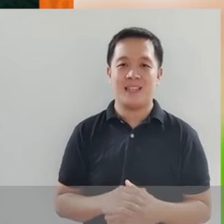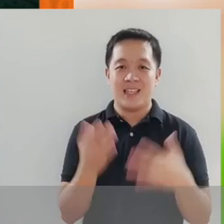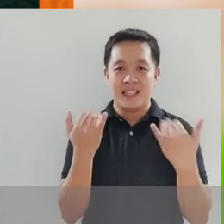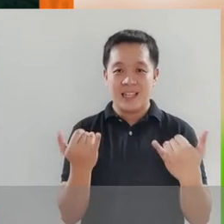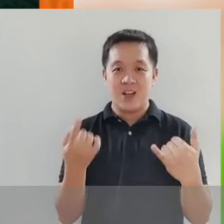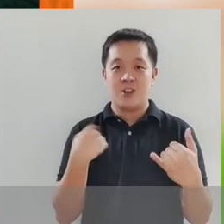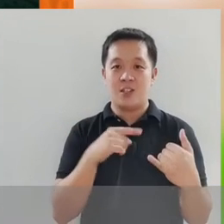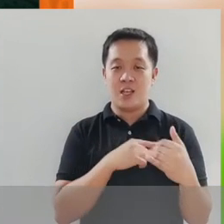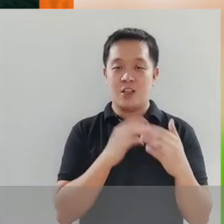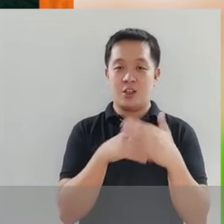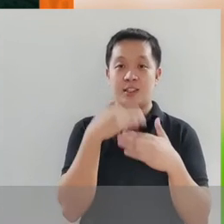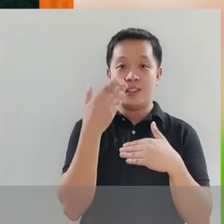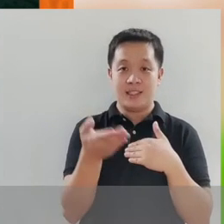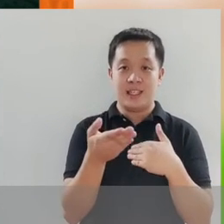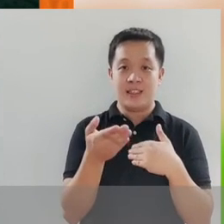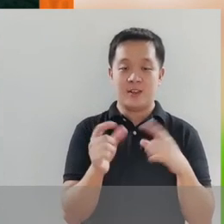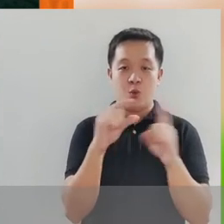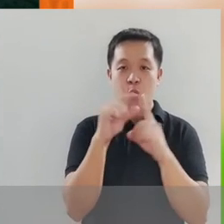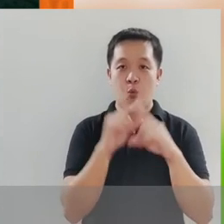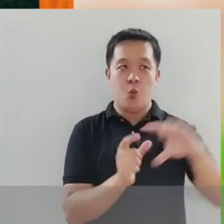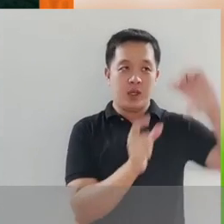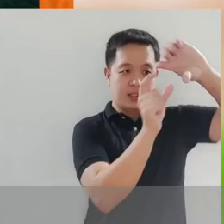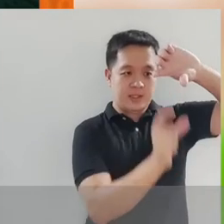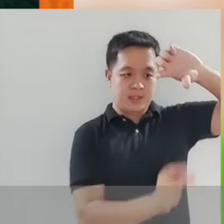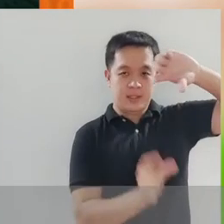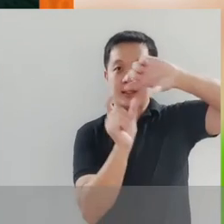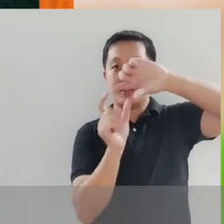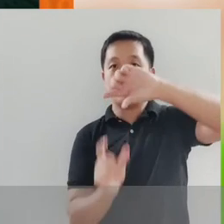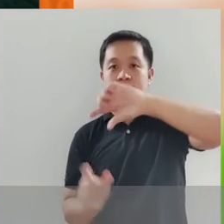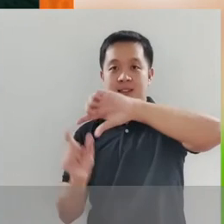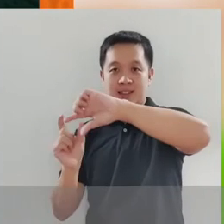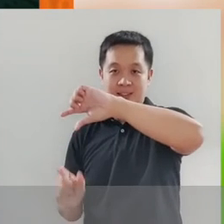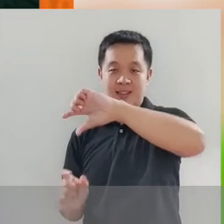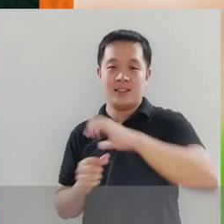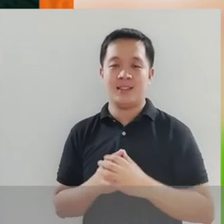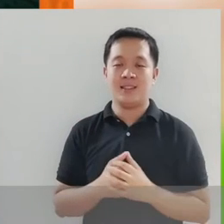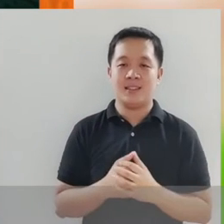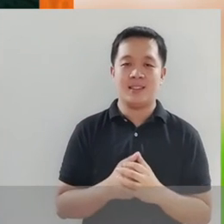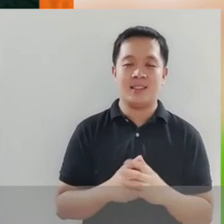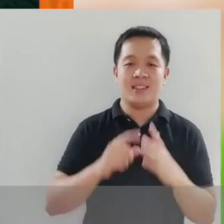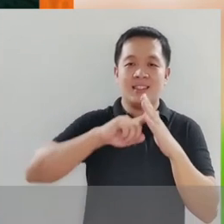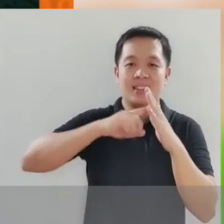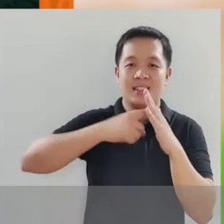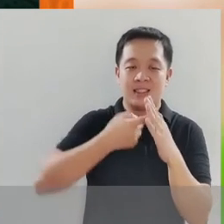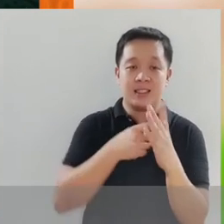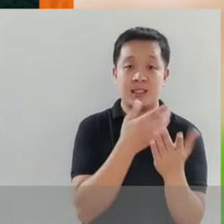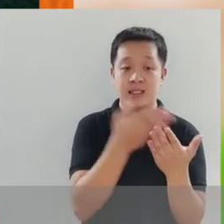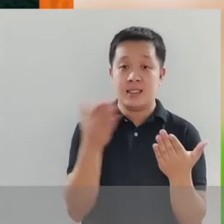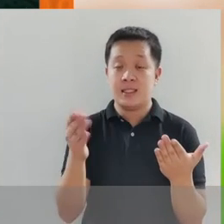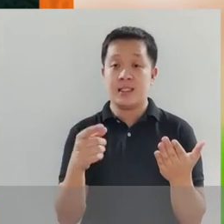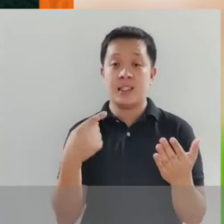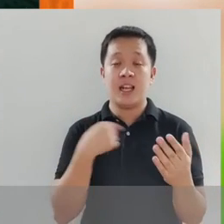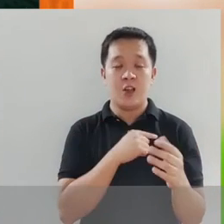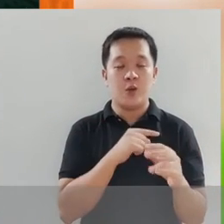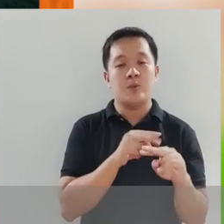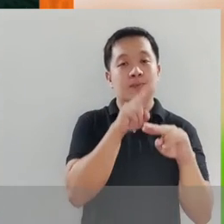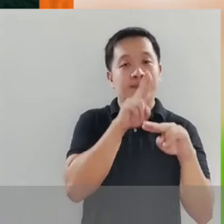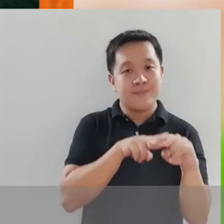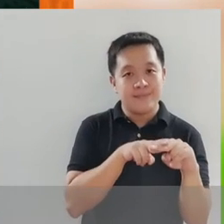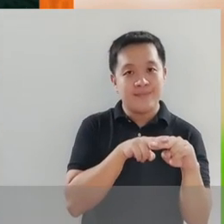Now let us move on to the words going down. Let us start with a thing that we sit